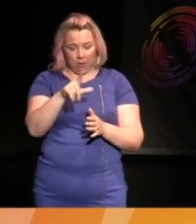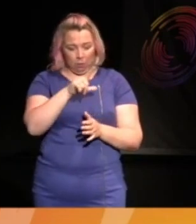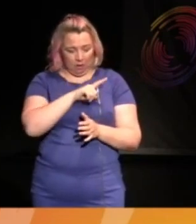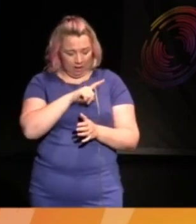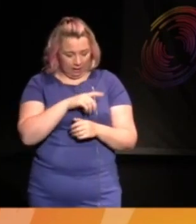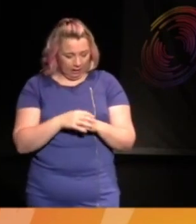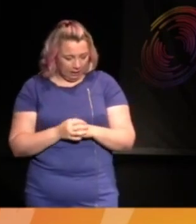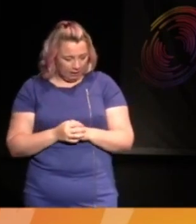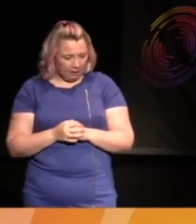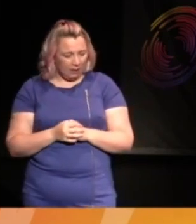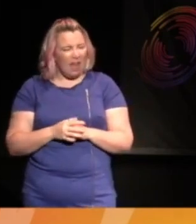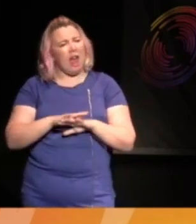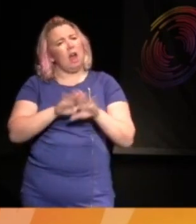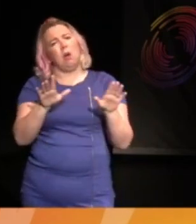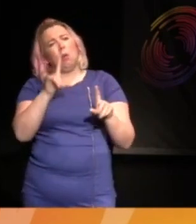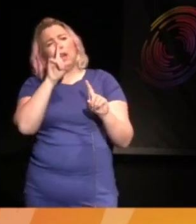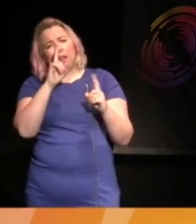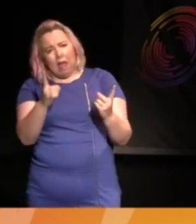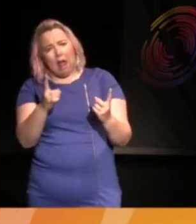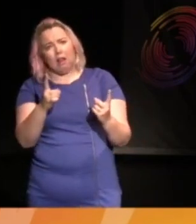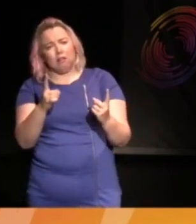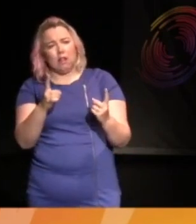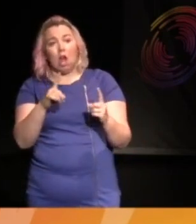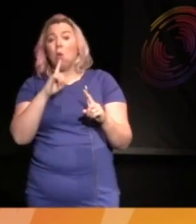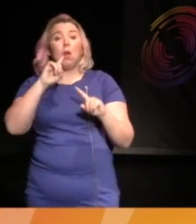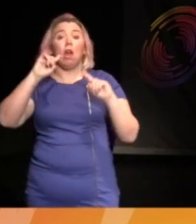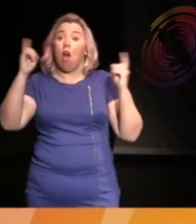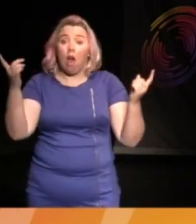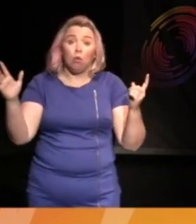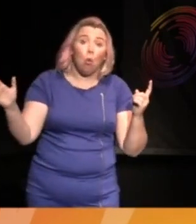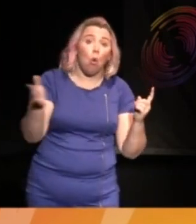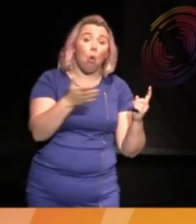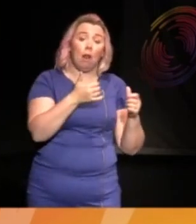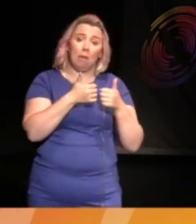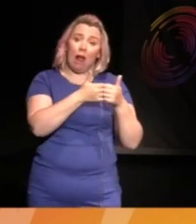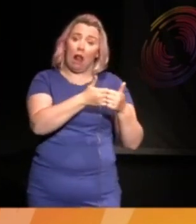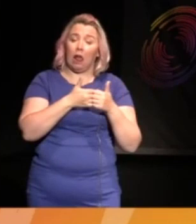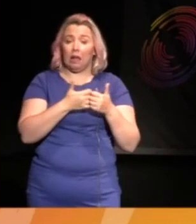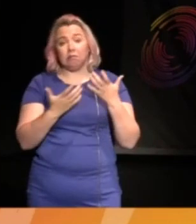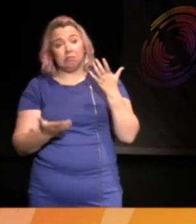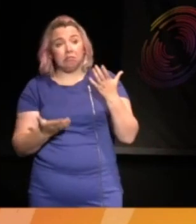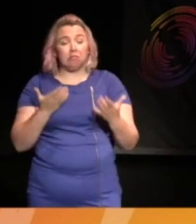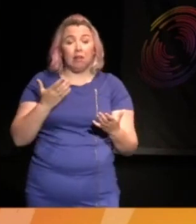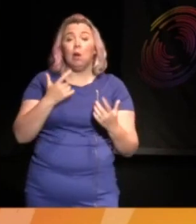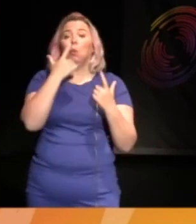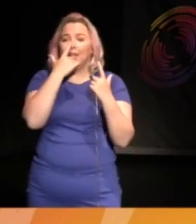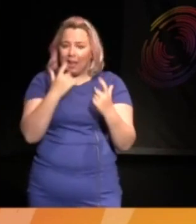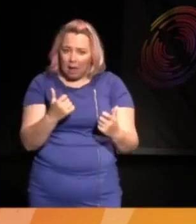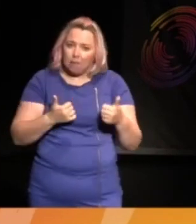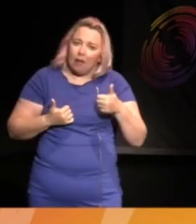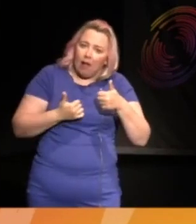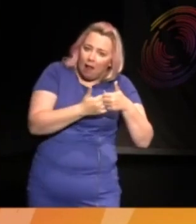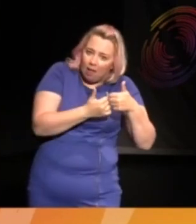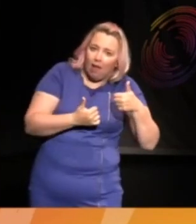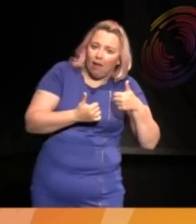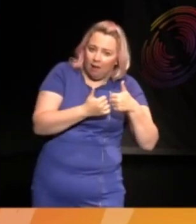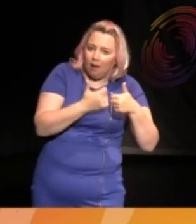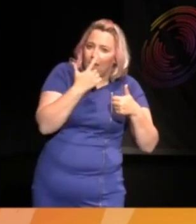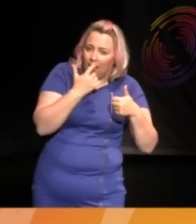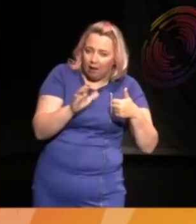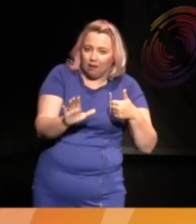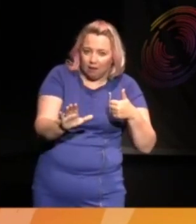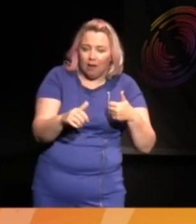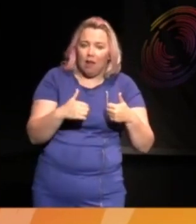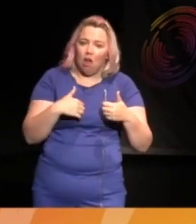well, I don't want to say we can't all be allies to everything, because we can, in the sense that we have